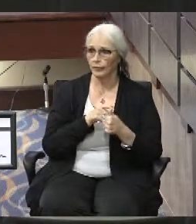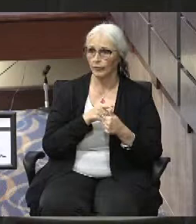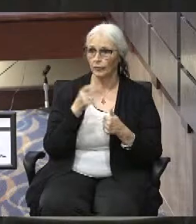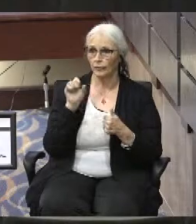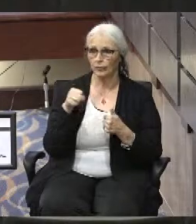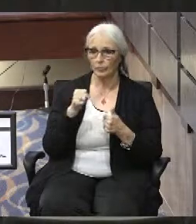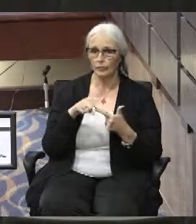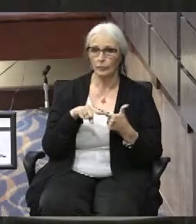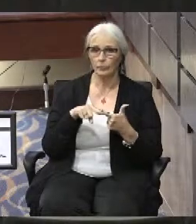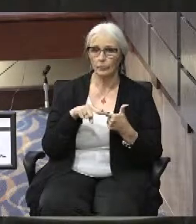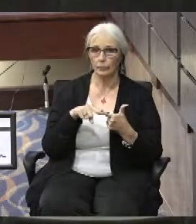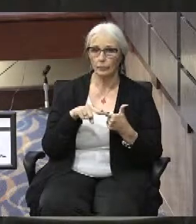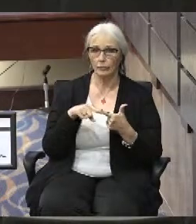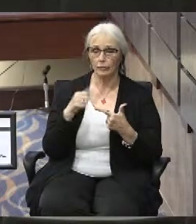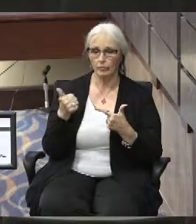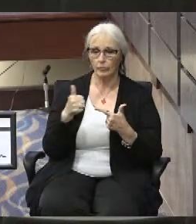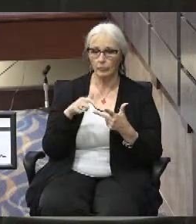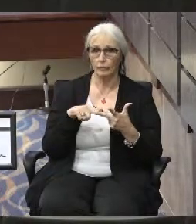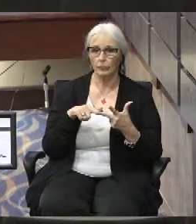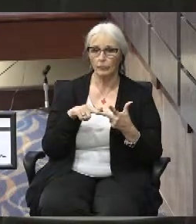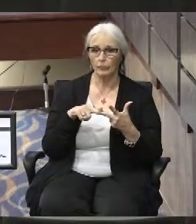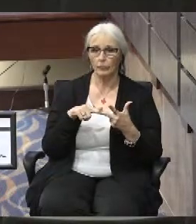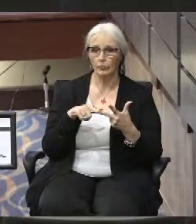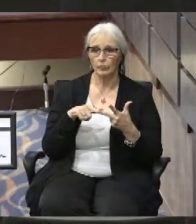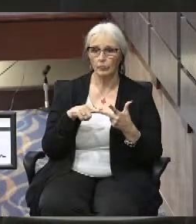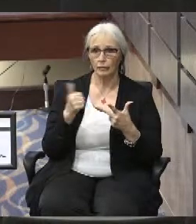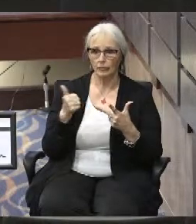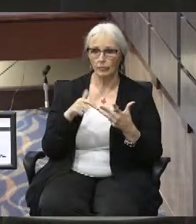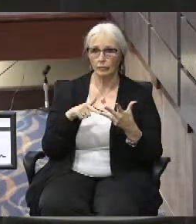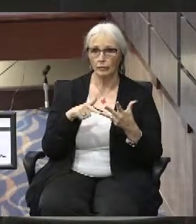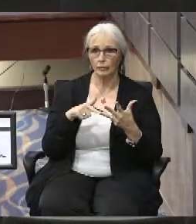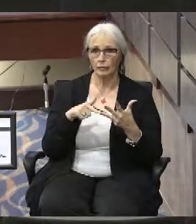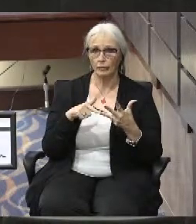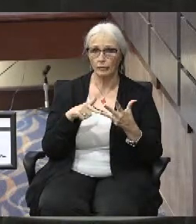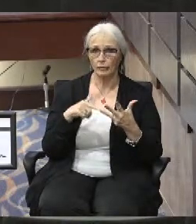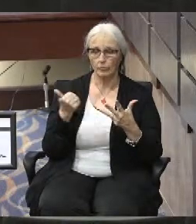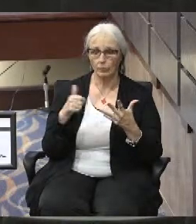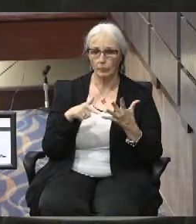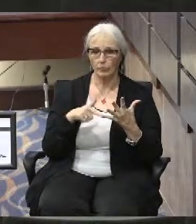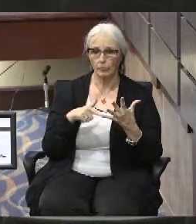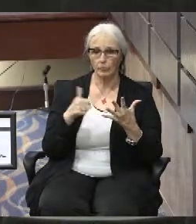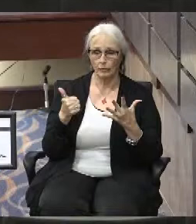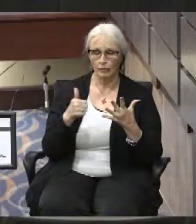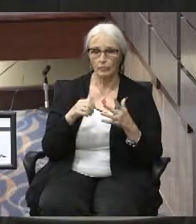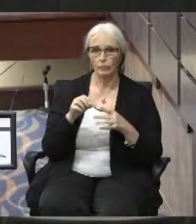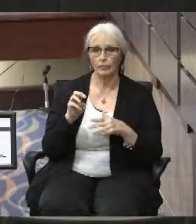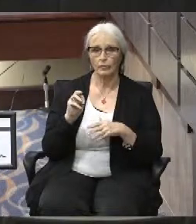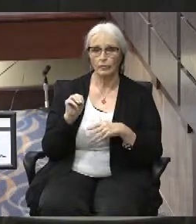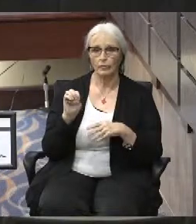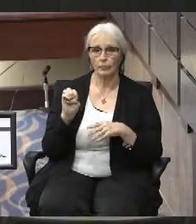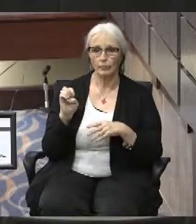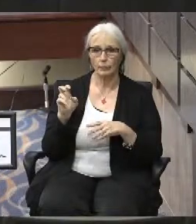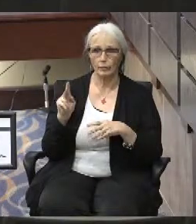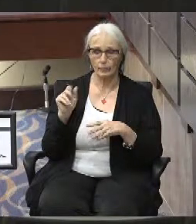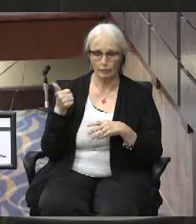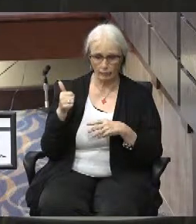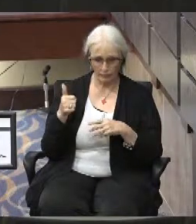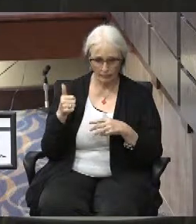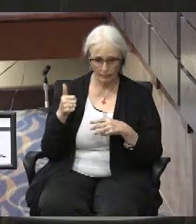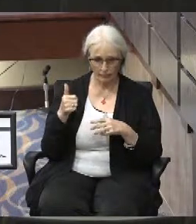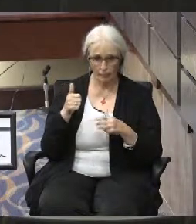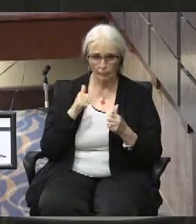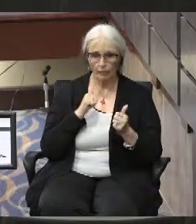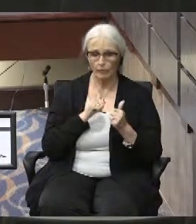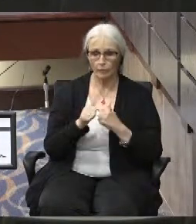Yes. Aye. Palmer. Aye. Borderoad. Yes. Holmes. Meek. Yes, that motion carries. We'll move to public